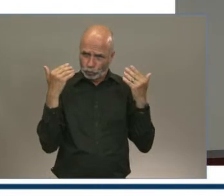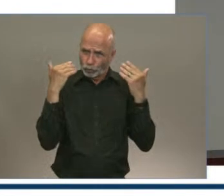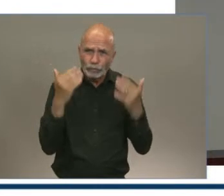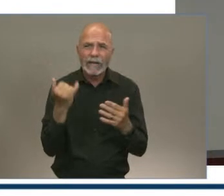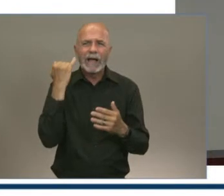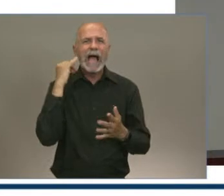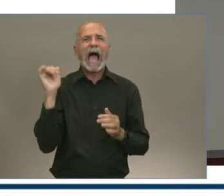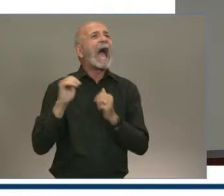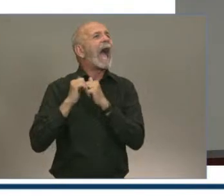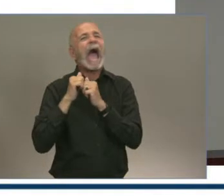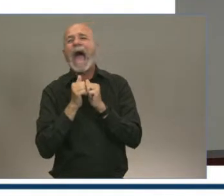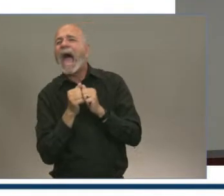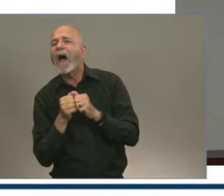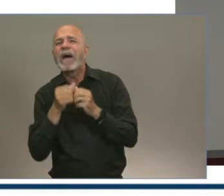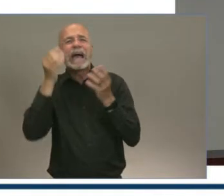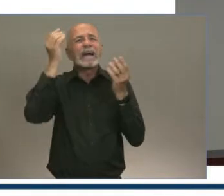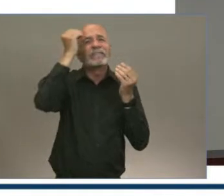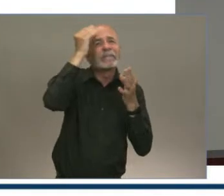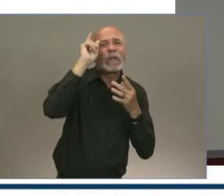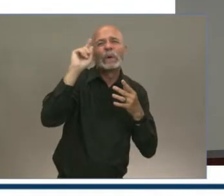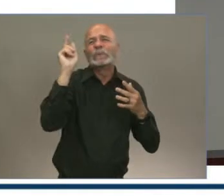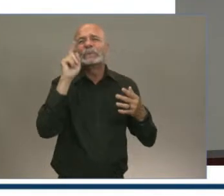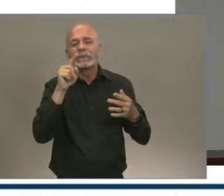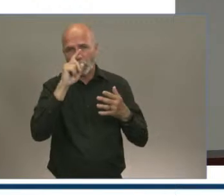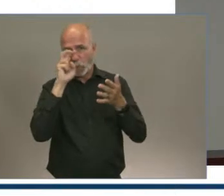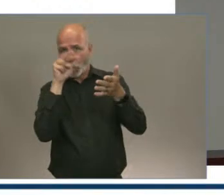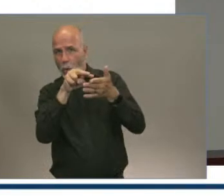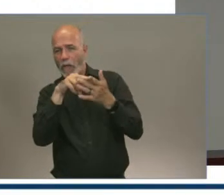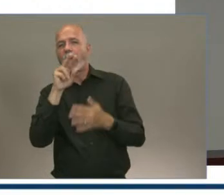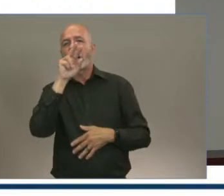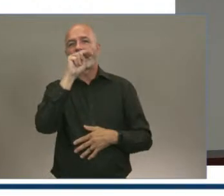and how to sign up at